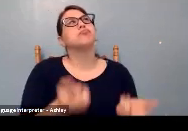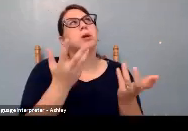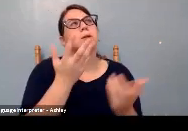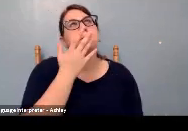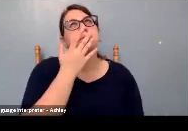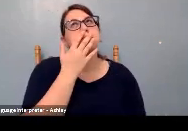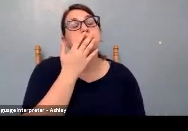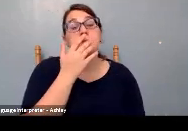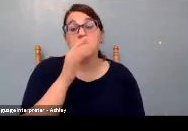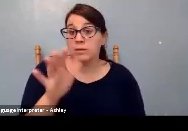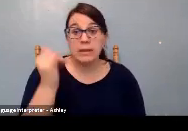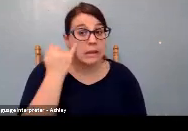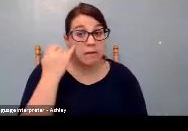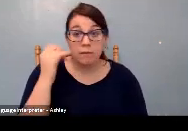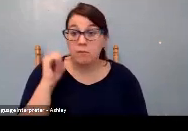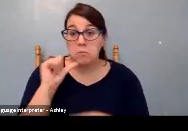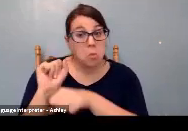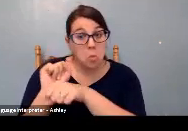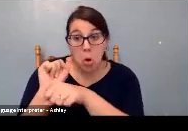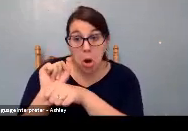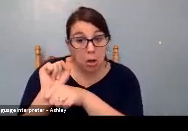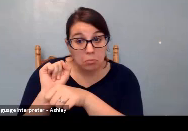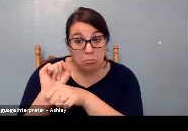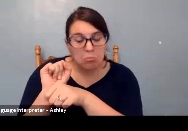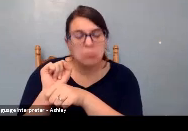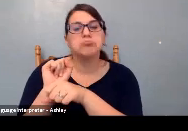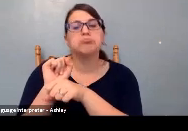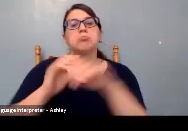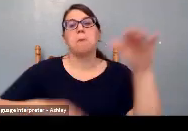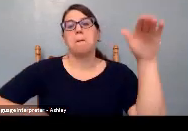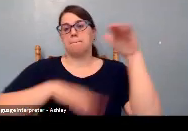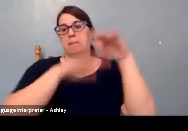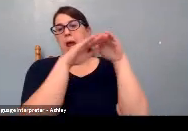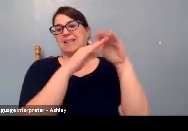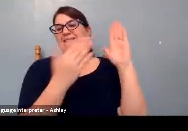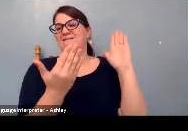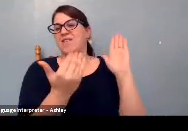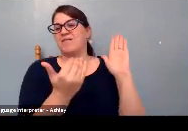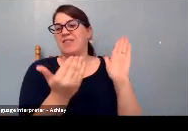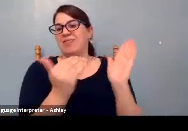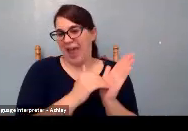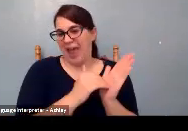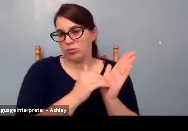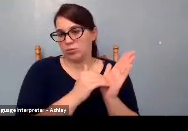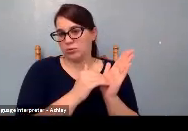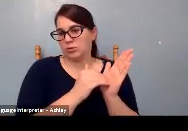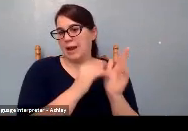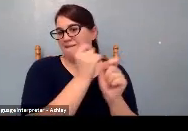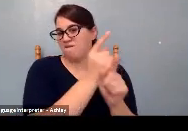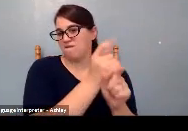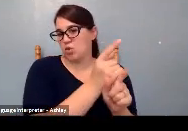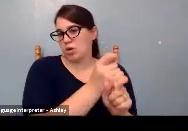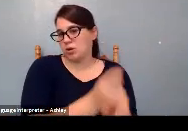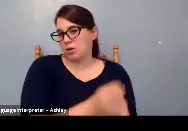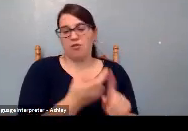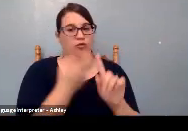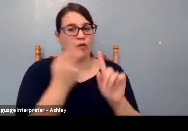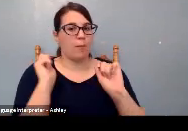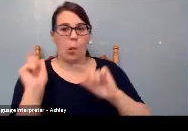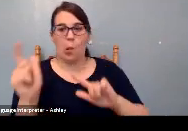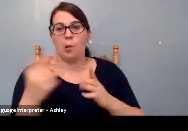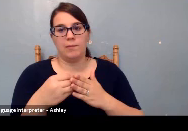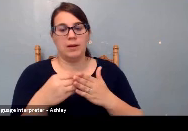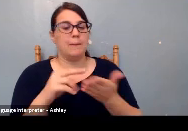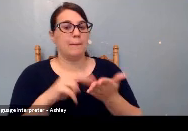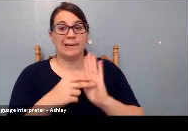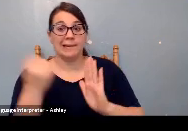is not employed, the maximum is $15,000 per year from all sources. So this includes contributions